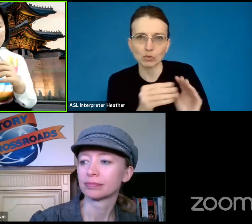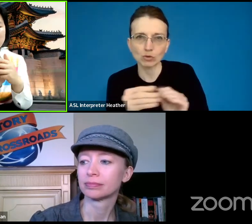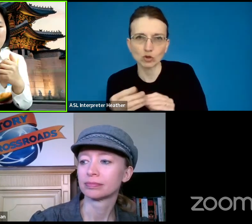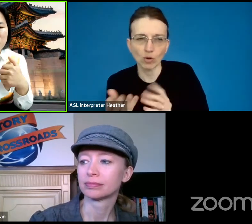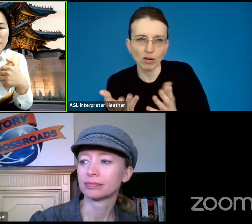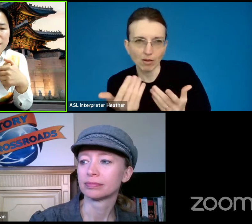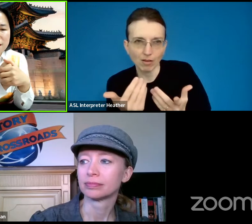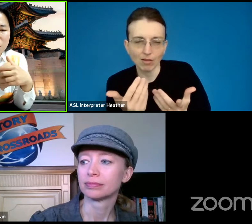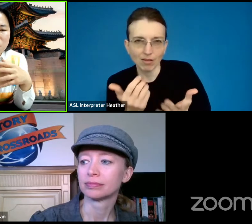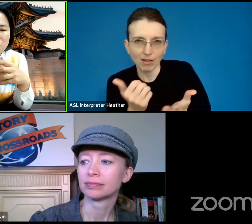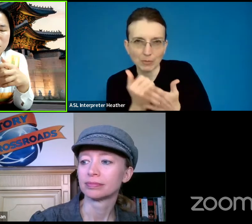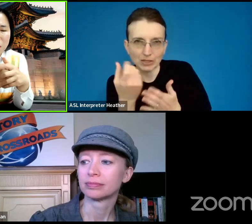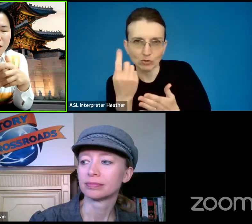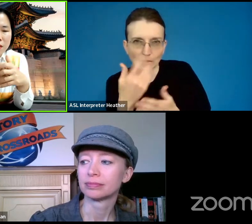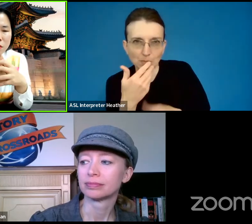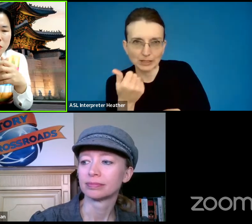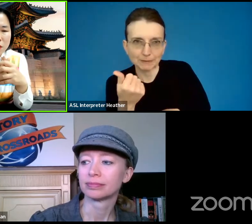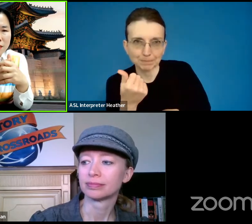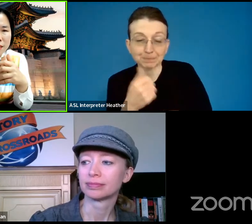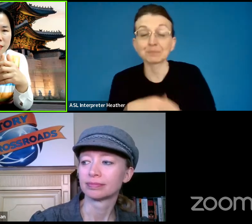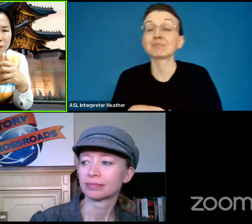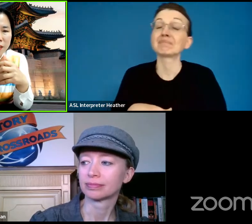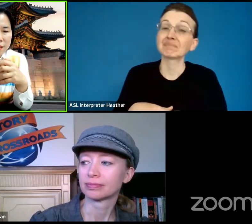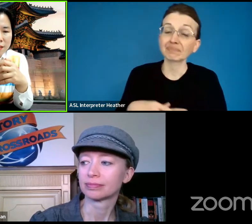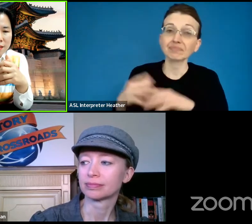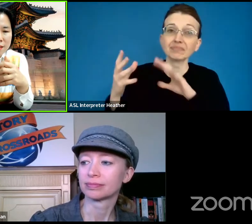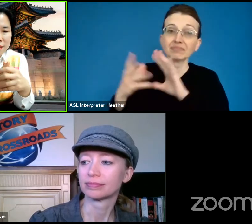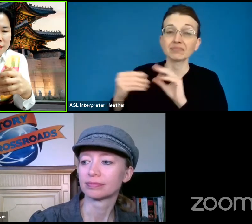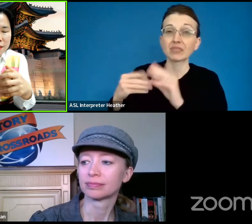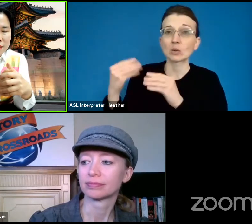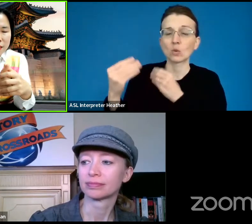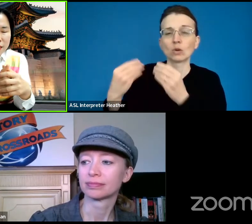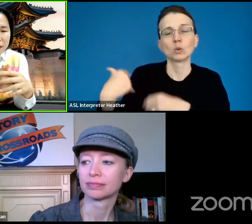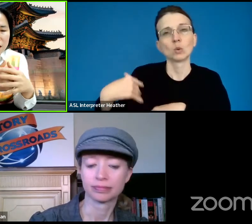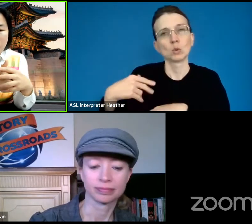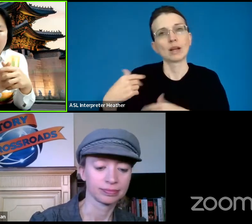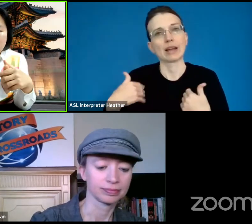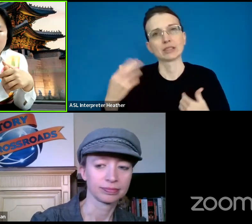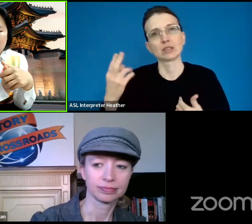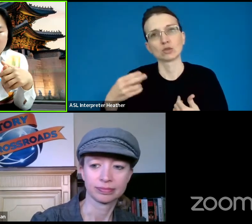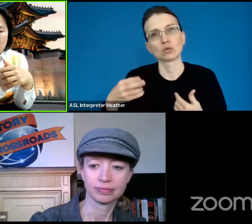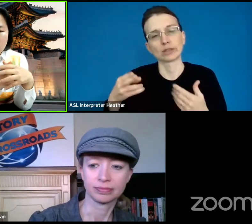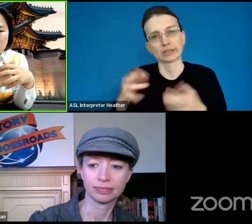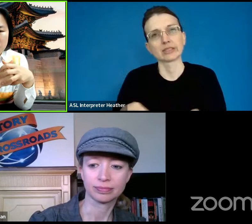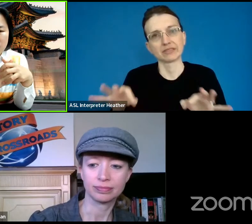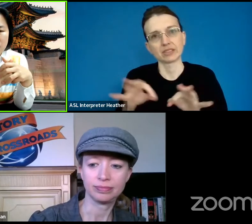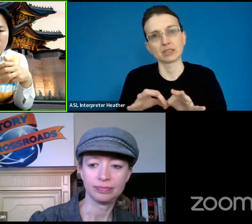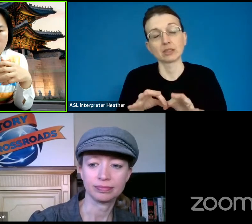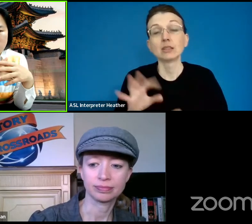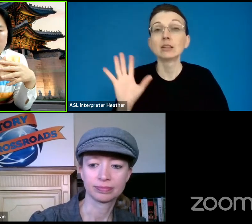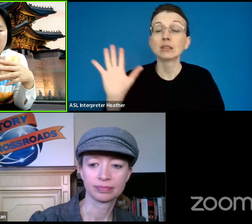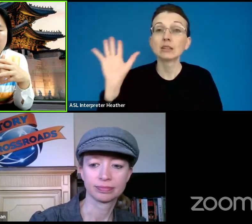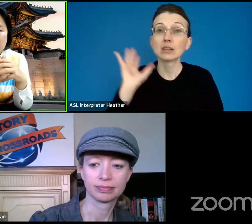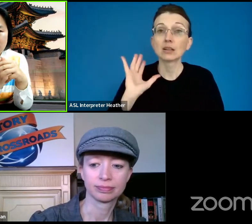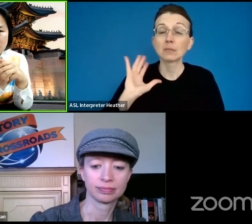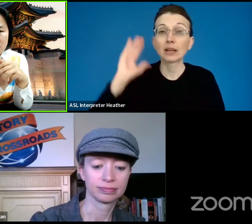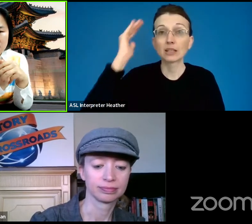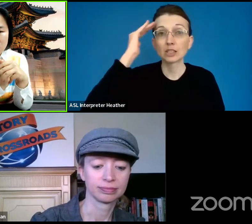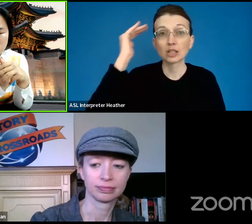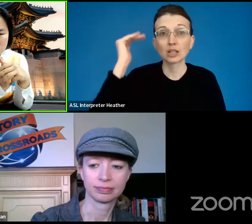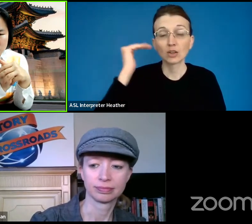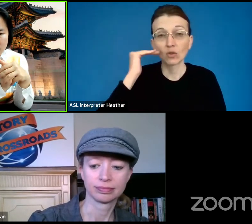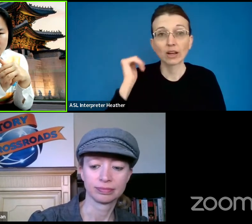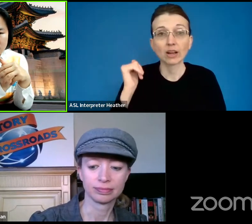Of course, folktales also have a historical significance. In the past, Korea was a